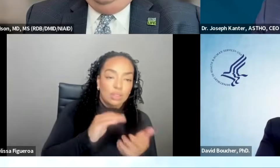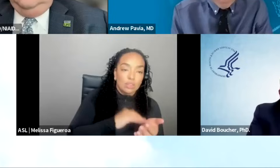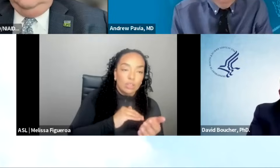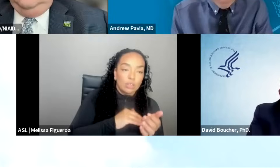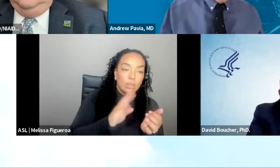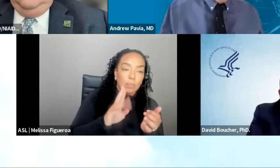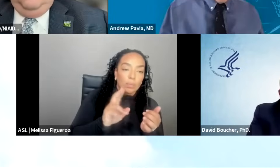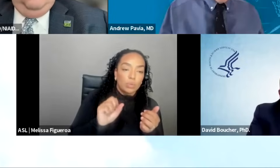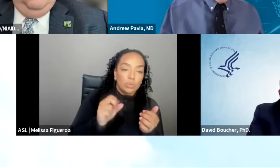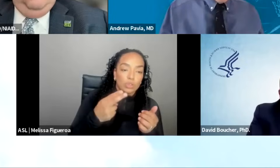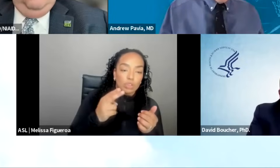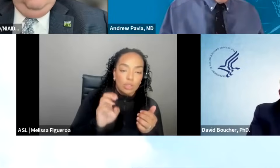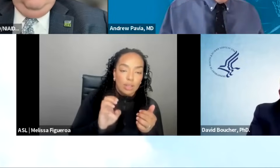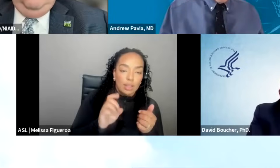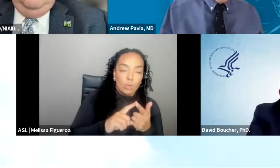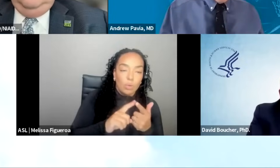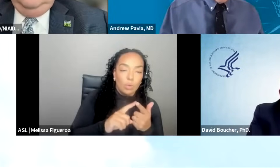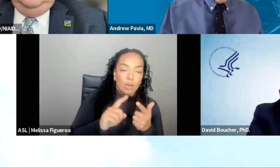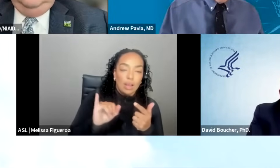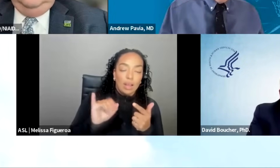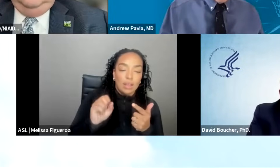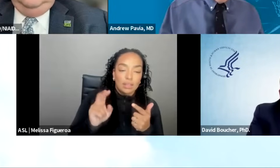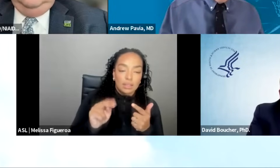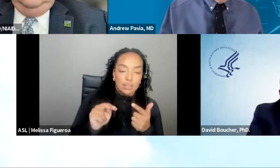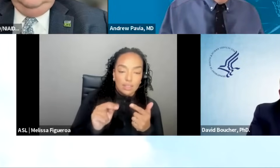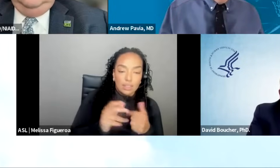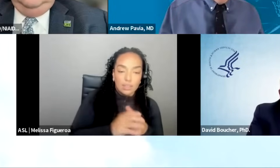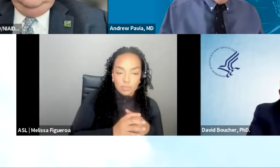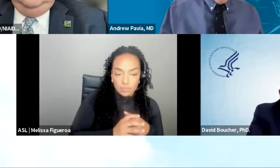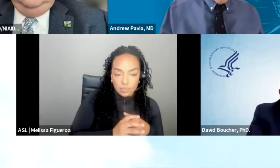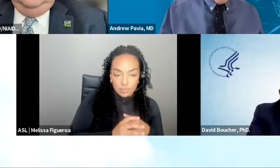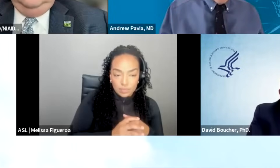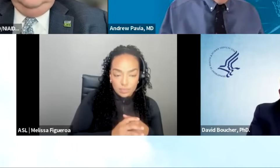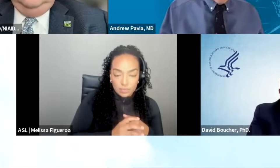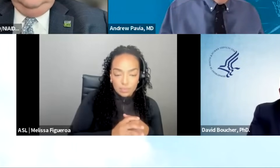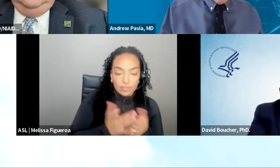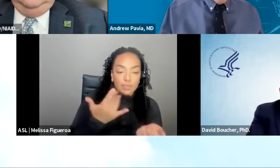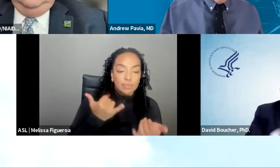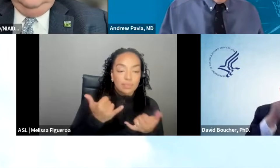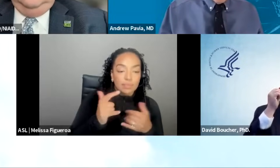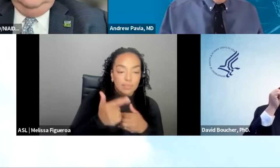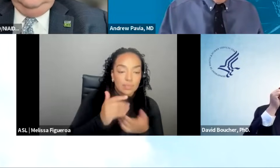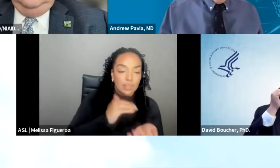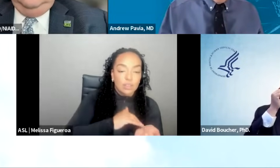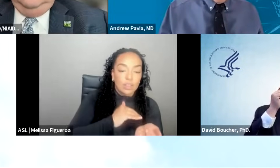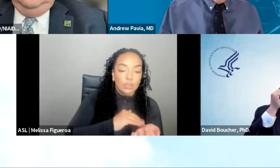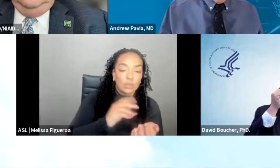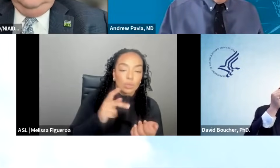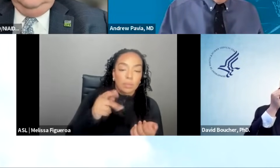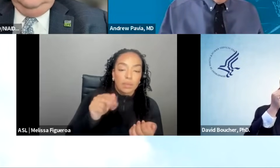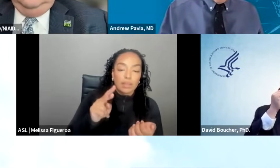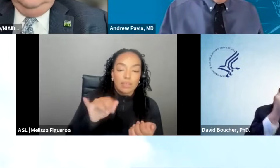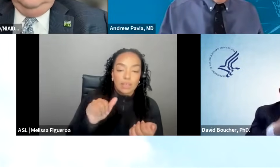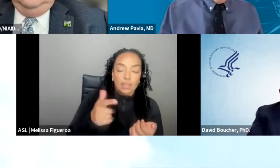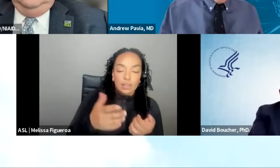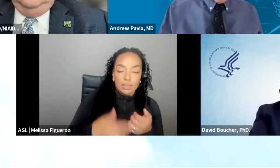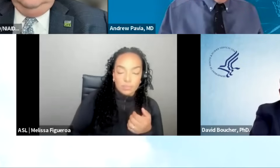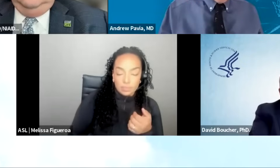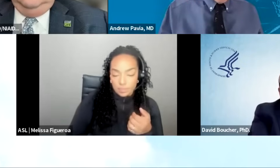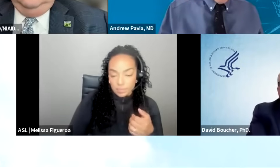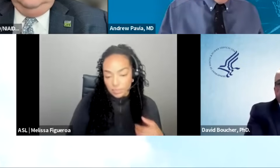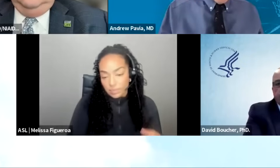Dr. Eisen at NIAID. Let's go first to Dr. Pavia at University of Utah.